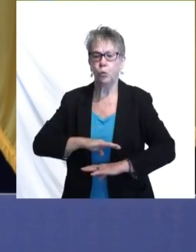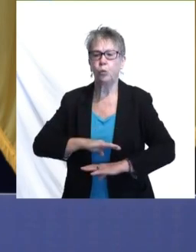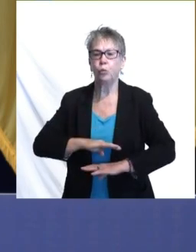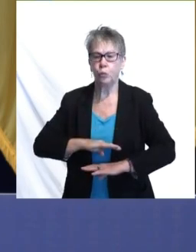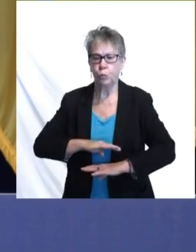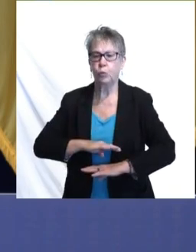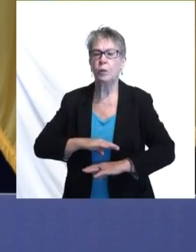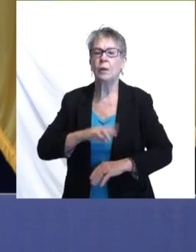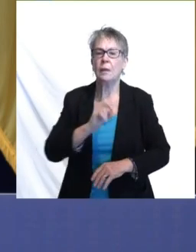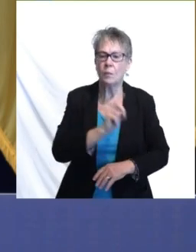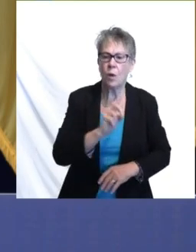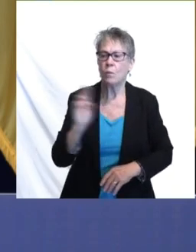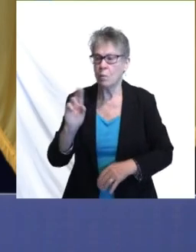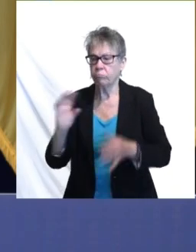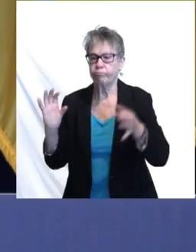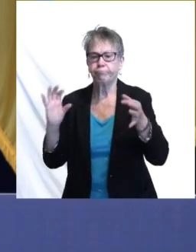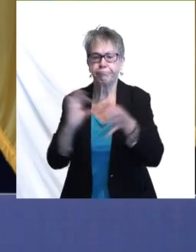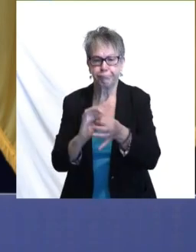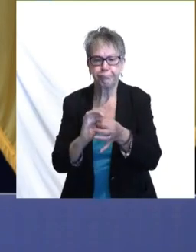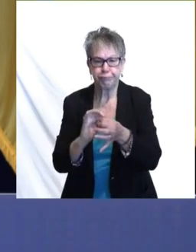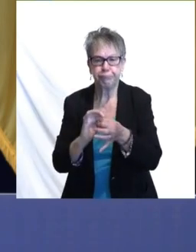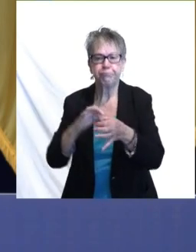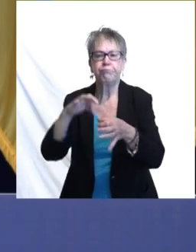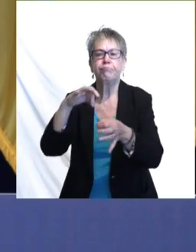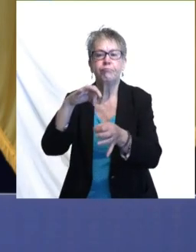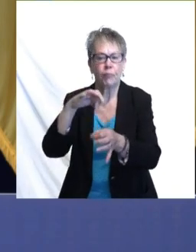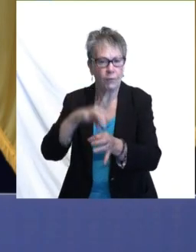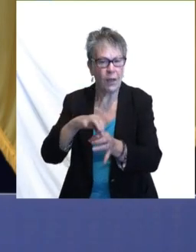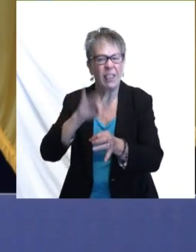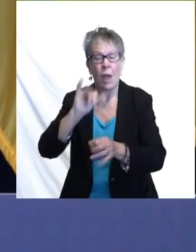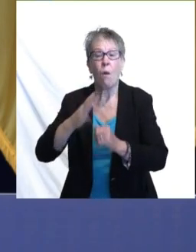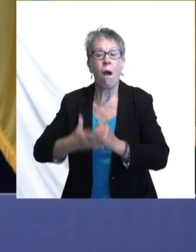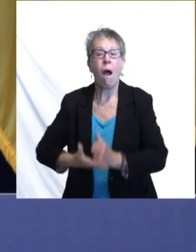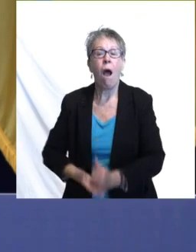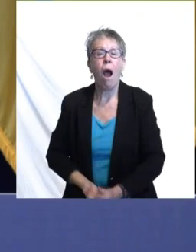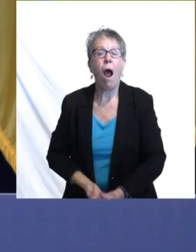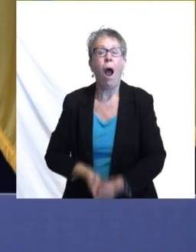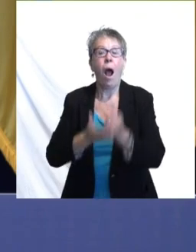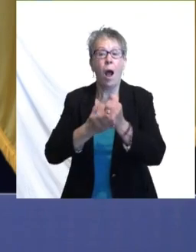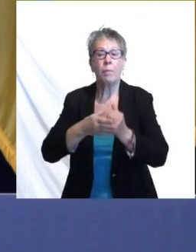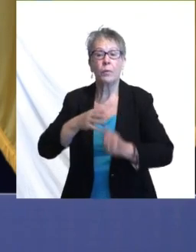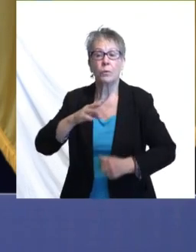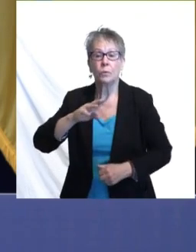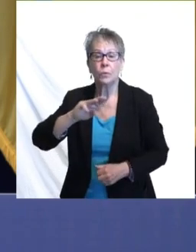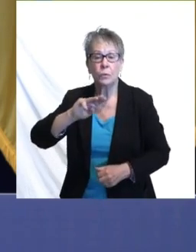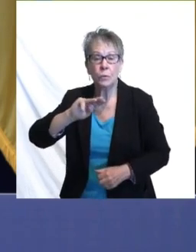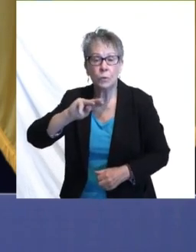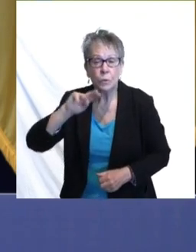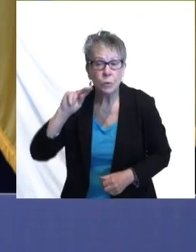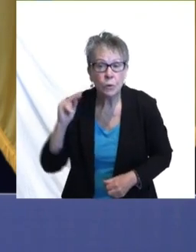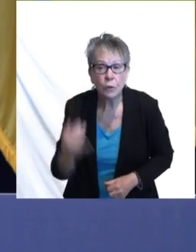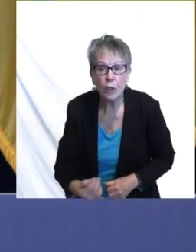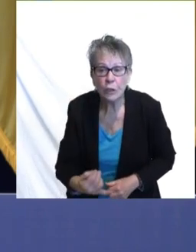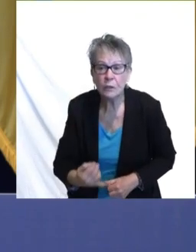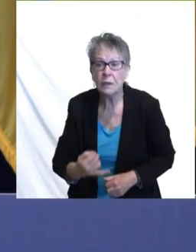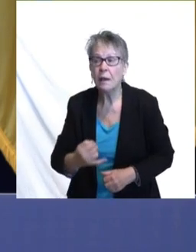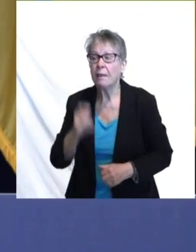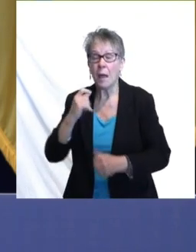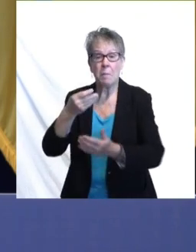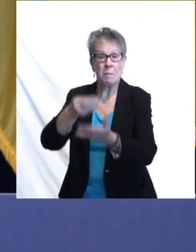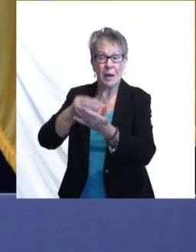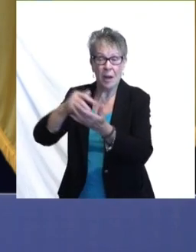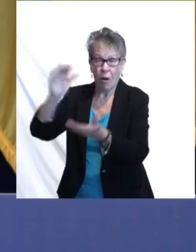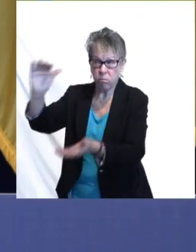delegation. But it's a game changer for us. It's many billions of dollars over 5 years. We're the most